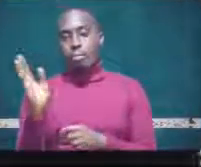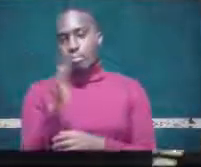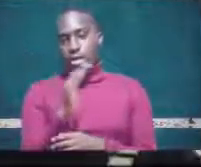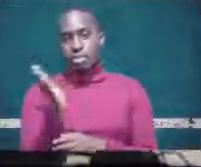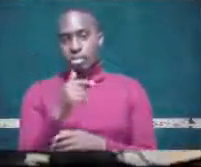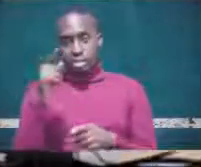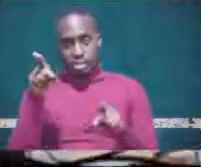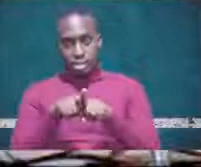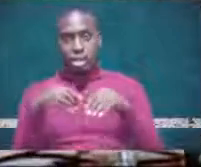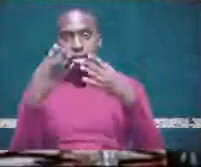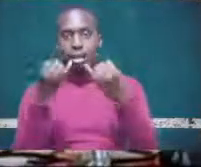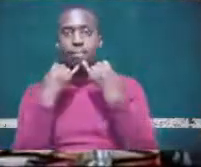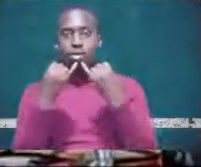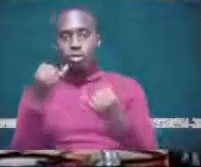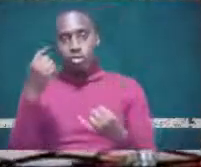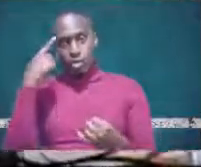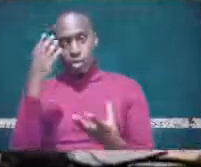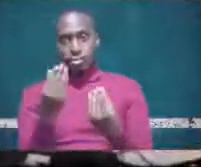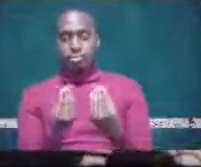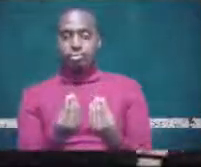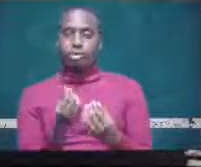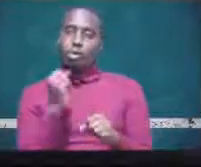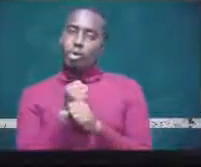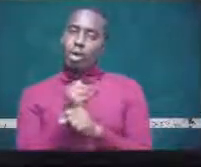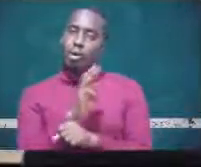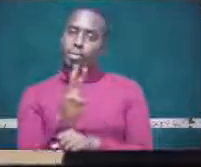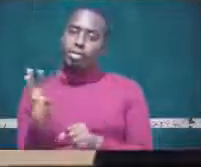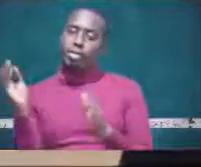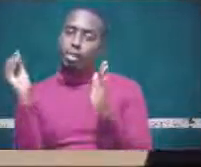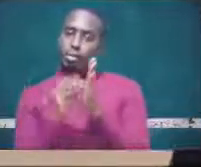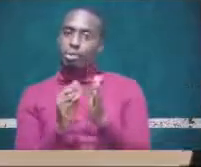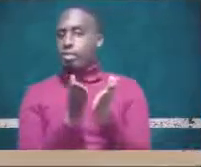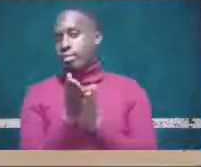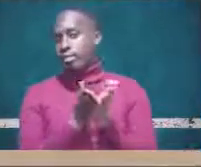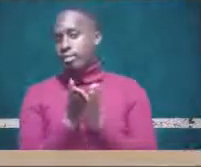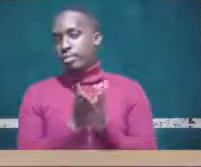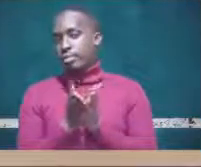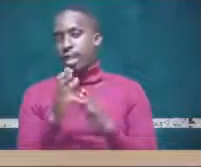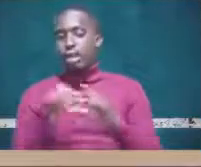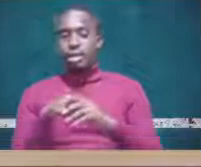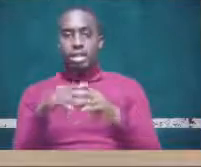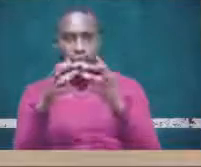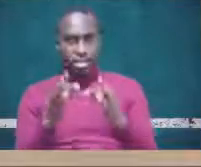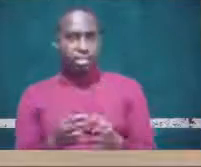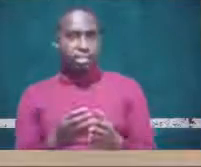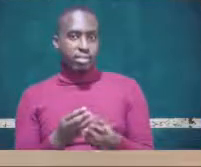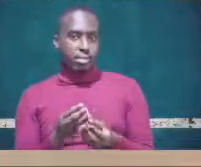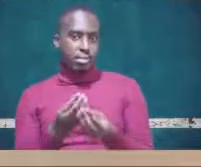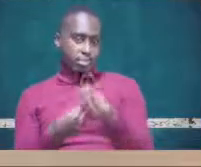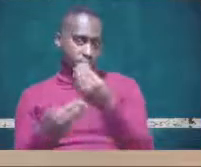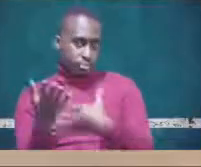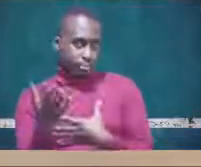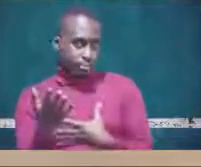to the customers. It can design the website, it puts the services it renders, the products it gives,